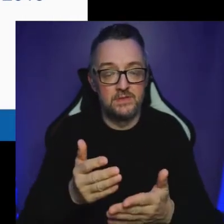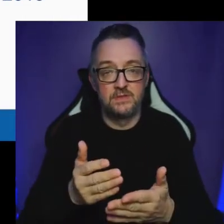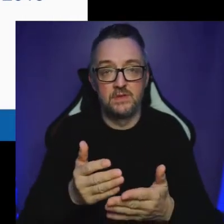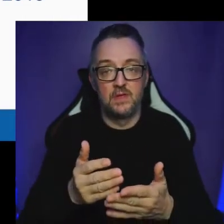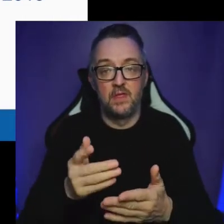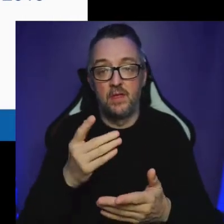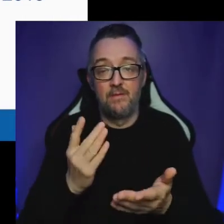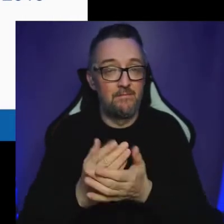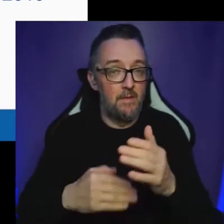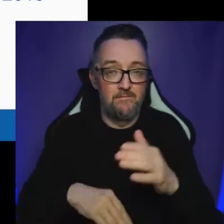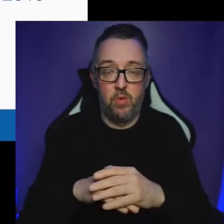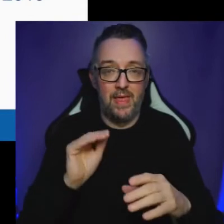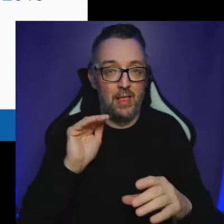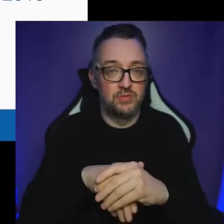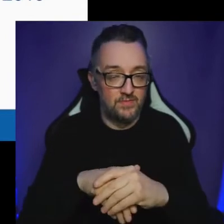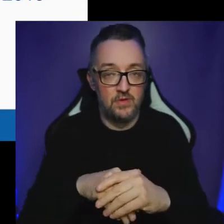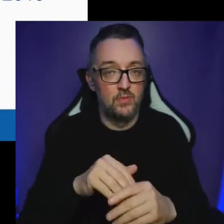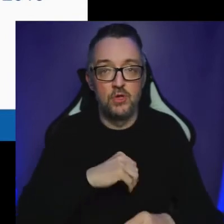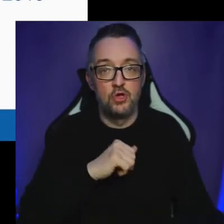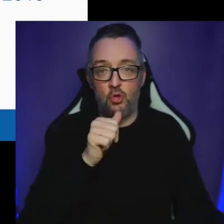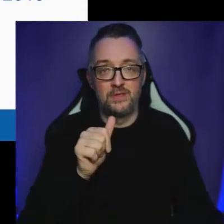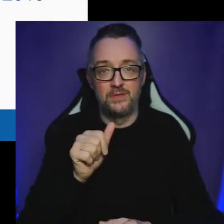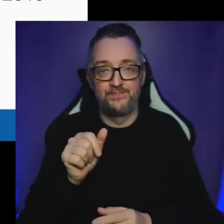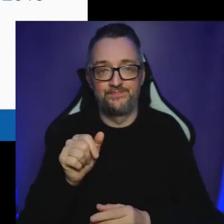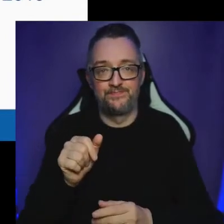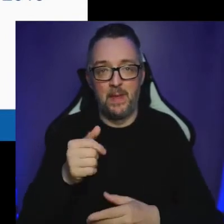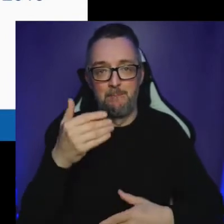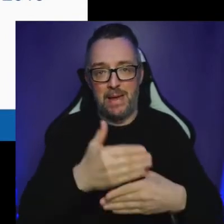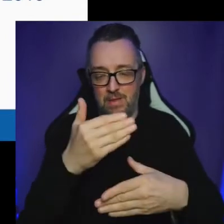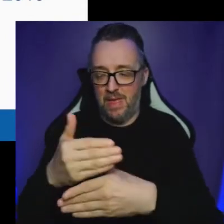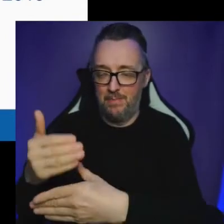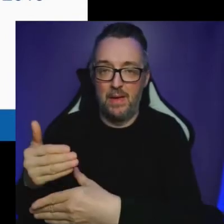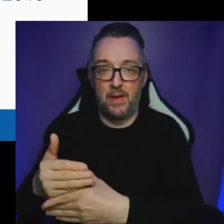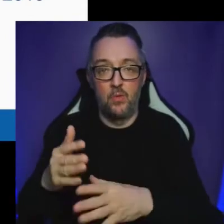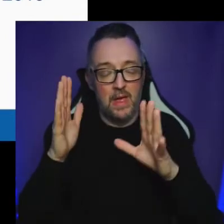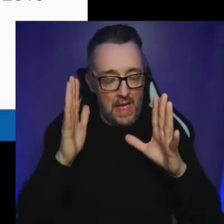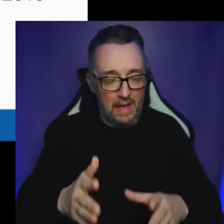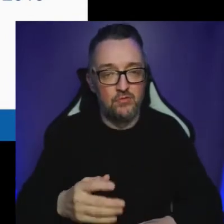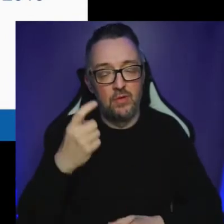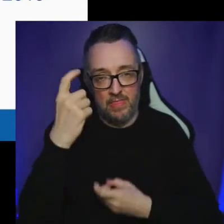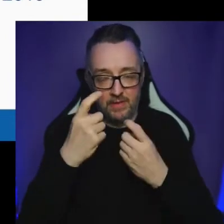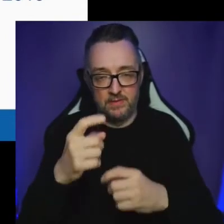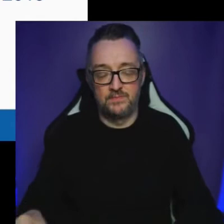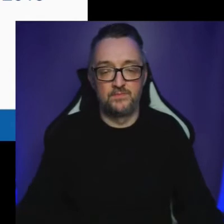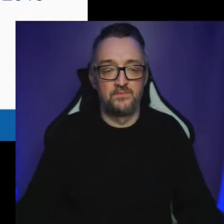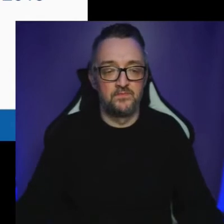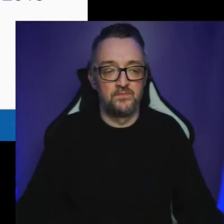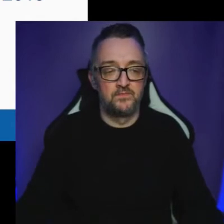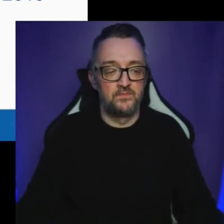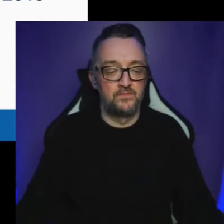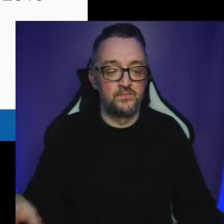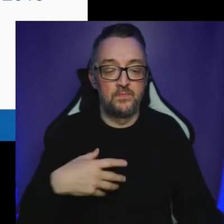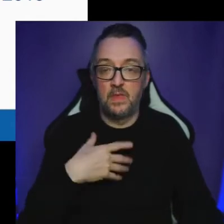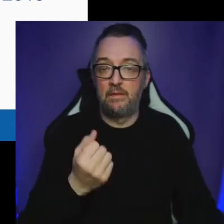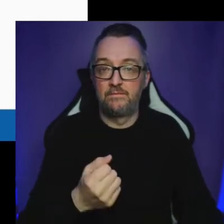is inclusive, so that we're not introducing barriers to people, and we need to actively think about that. So I've got a